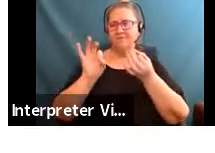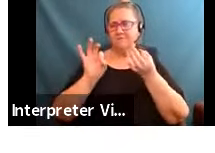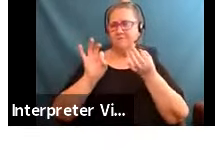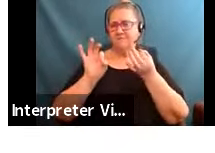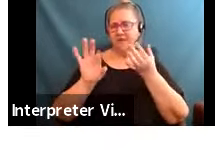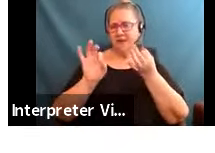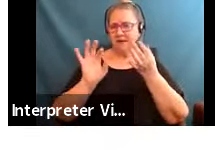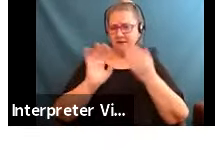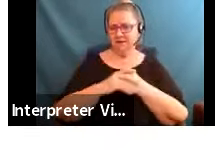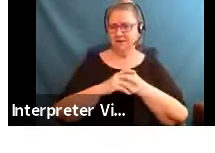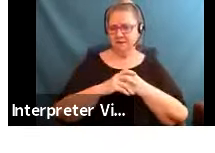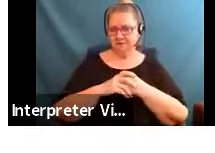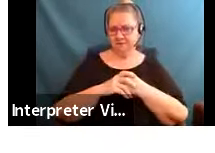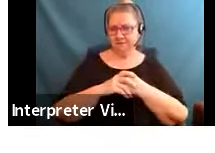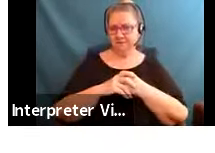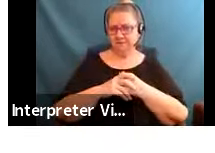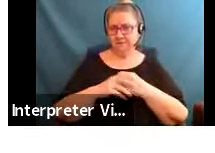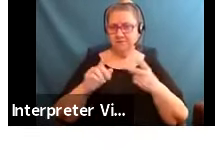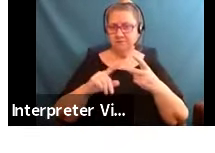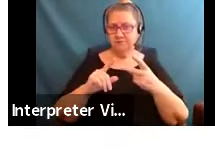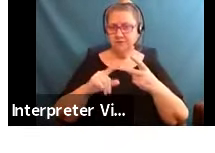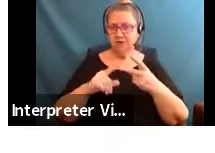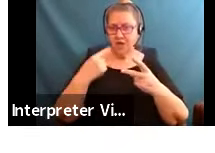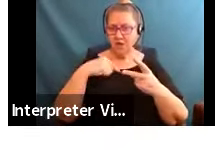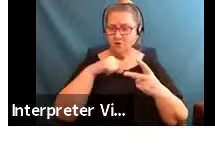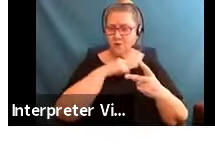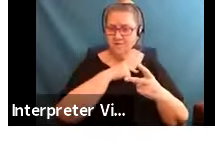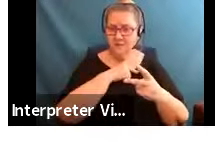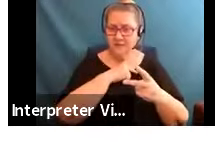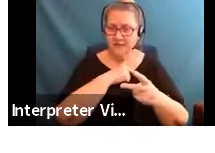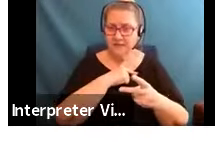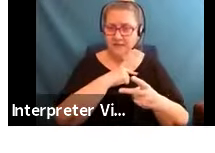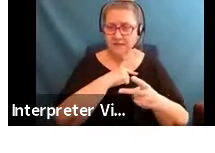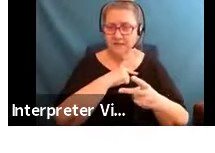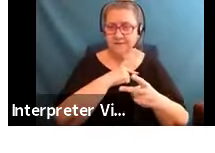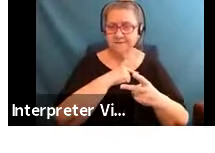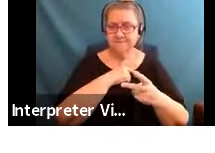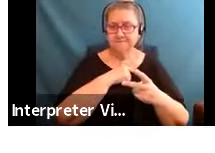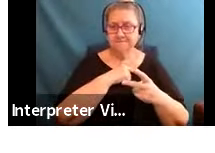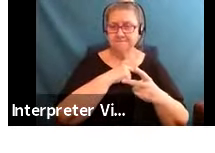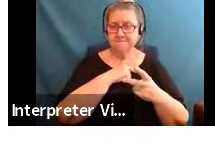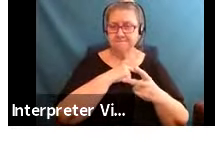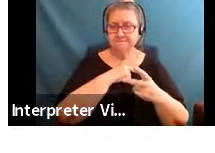second thing is that, we have been in the middle of this